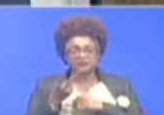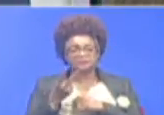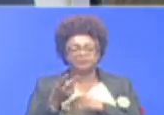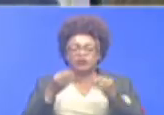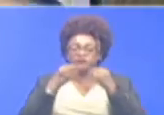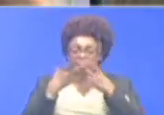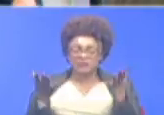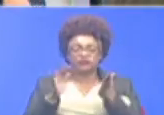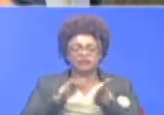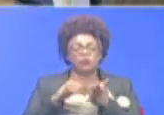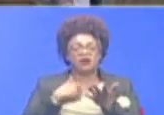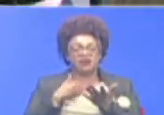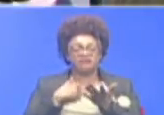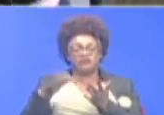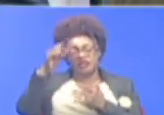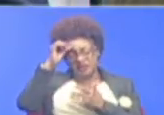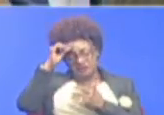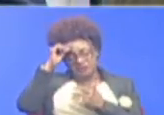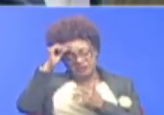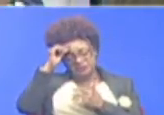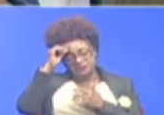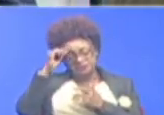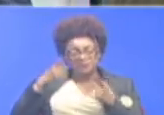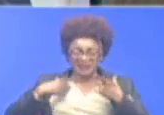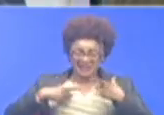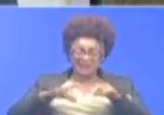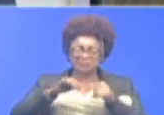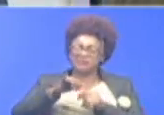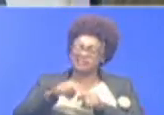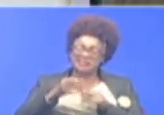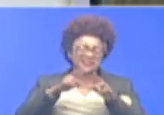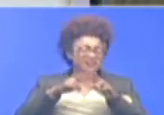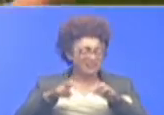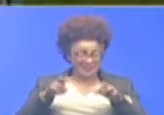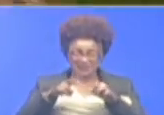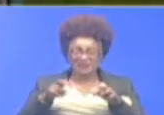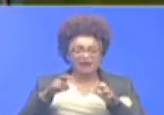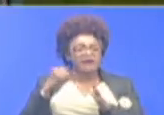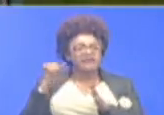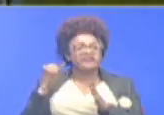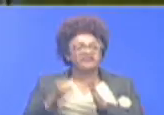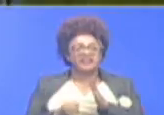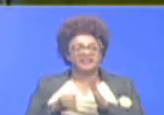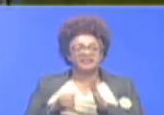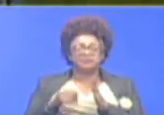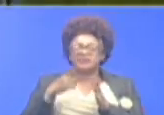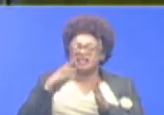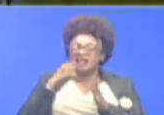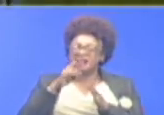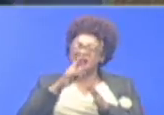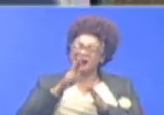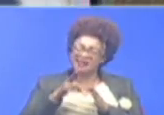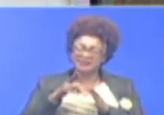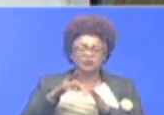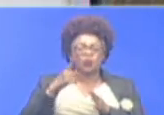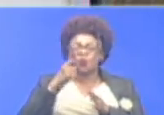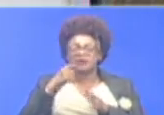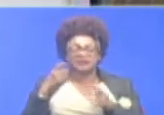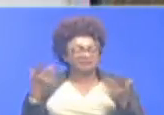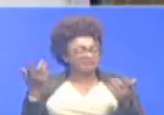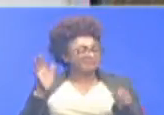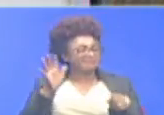information at hand. For the government, let them just check these things. Finally, you know? Red alert, white alert, what's next on the menu? Oh, a lot of people are